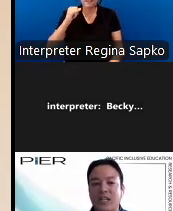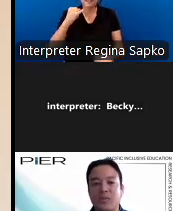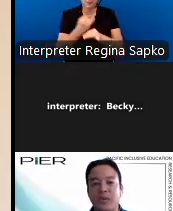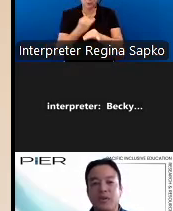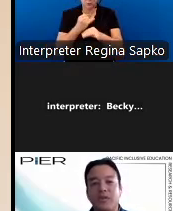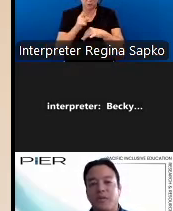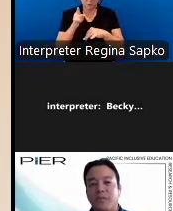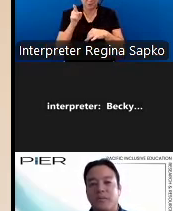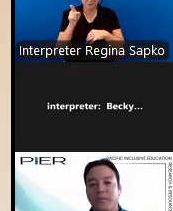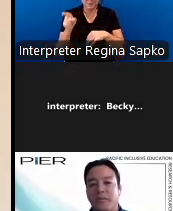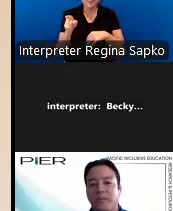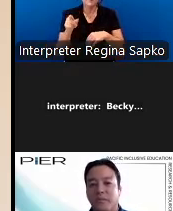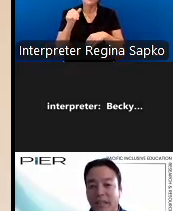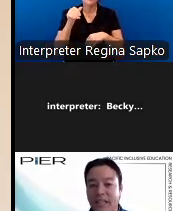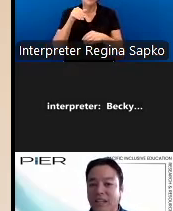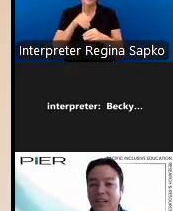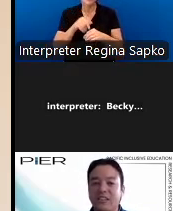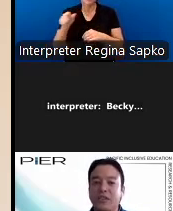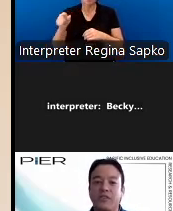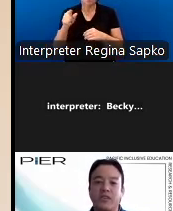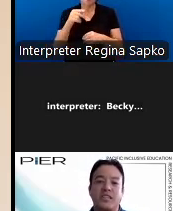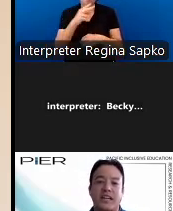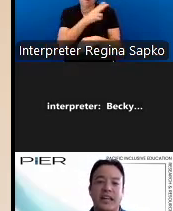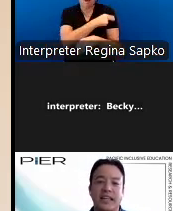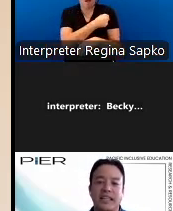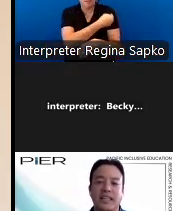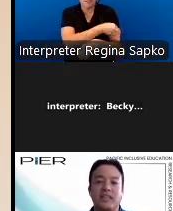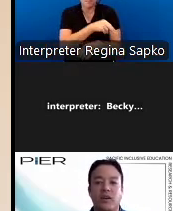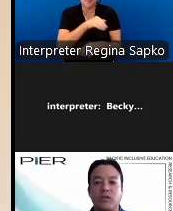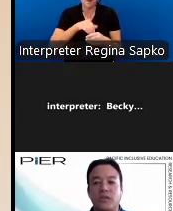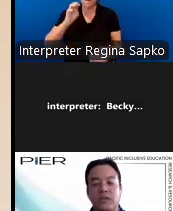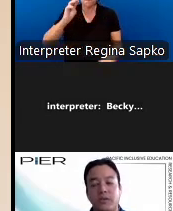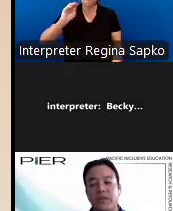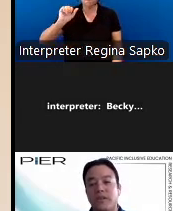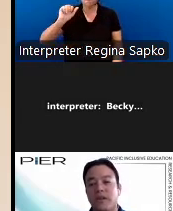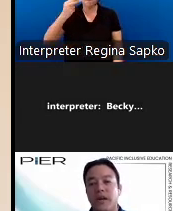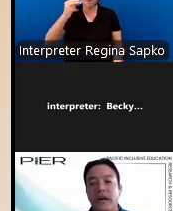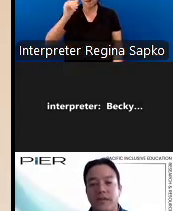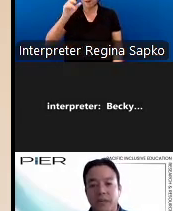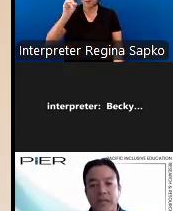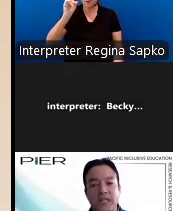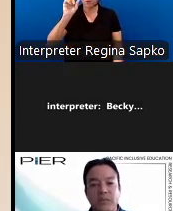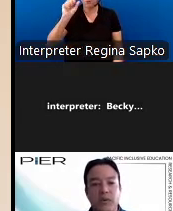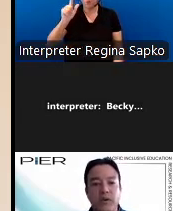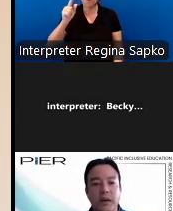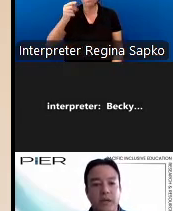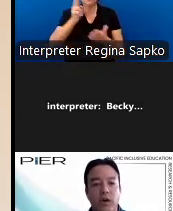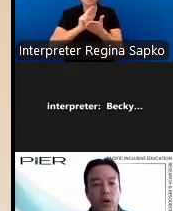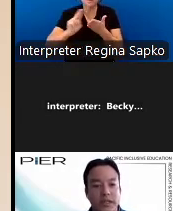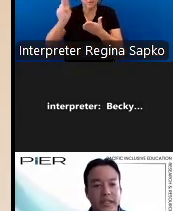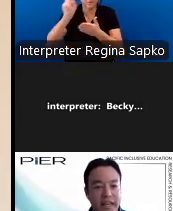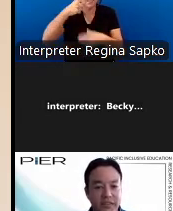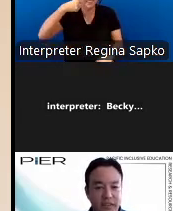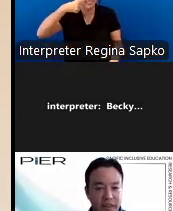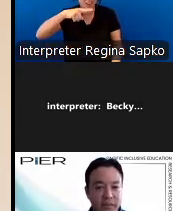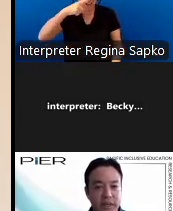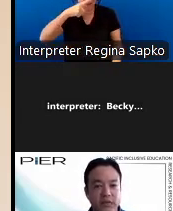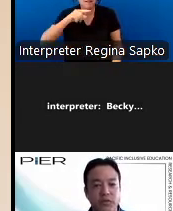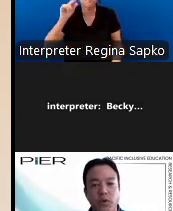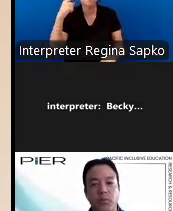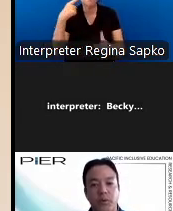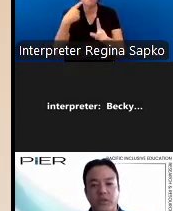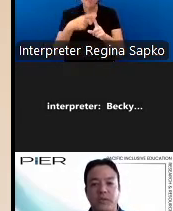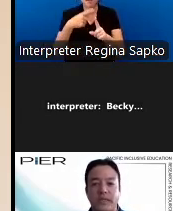Ramahibodi Hospital, Mahidol University, Thailand. He is also the director of the PhD program in quality life